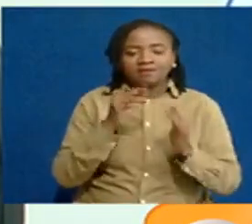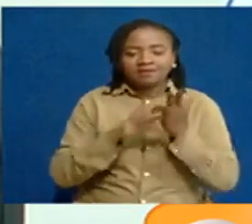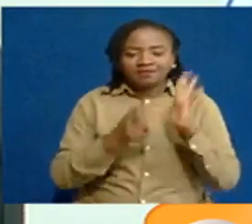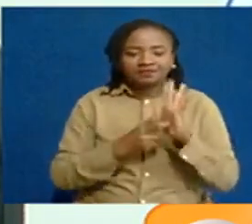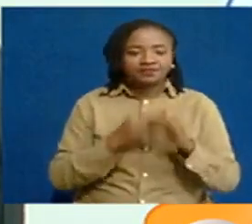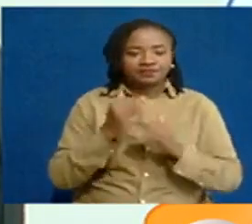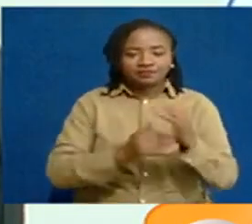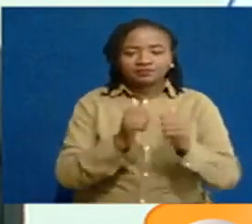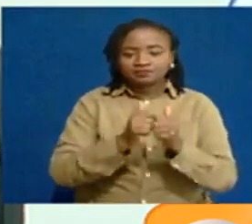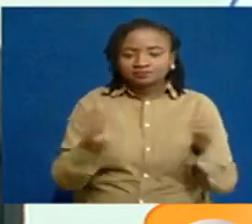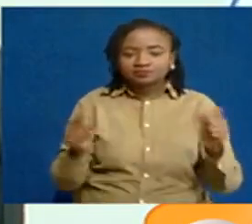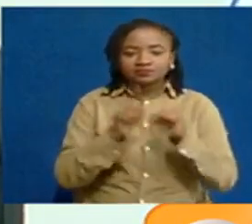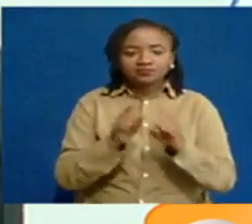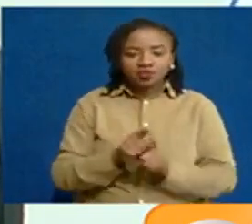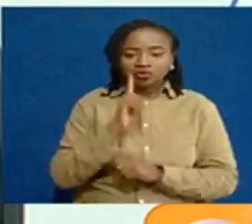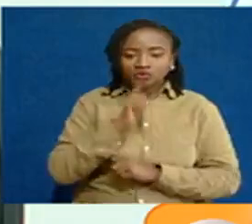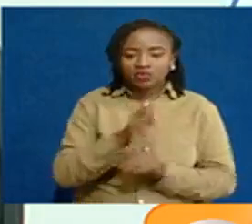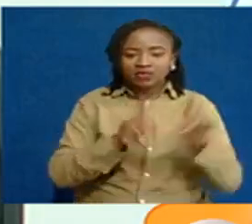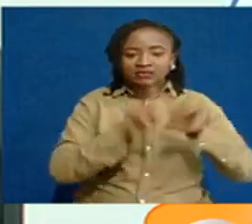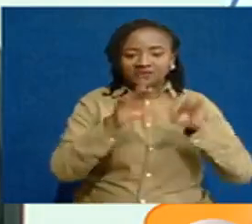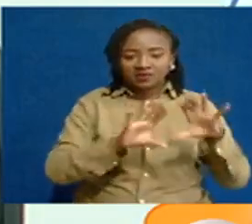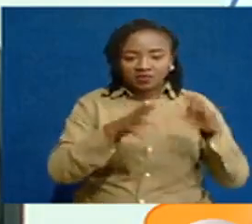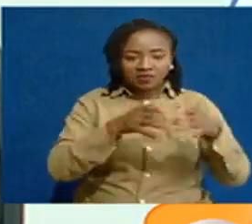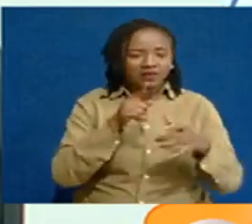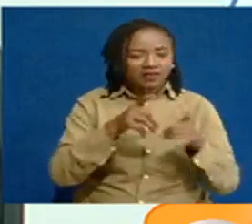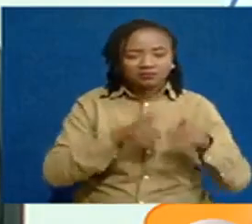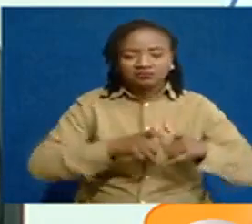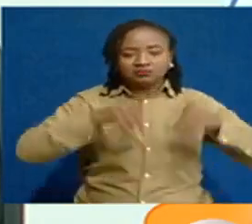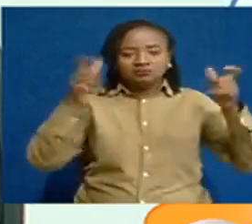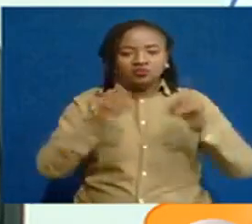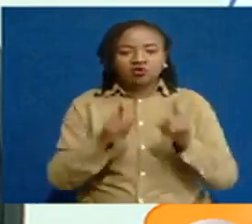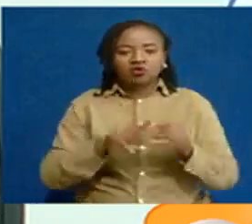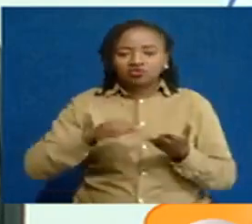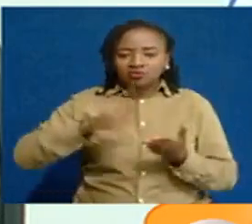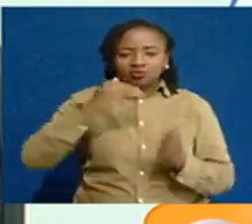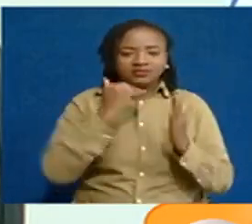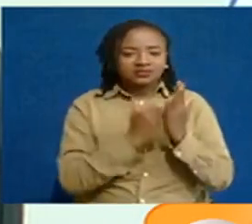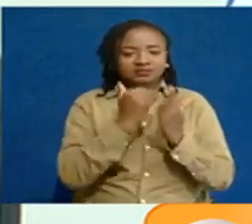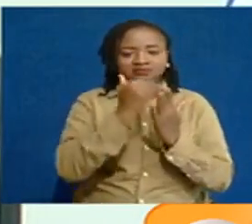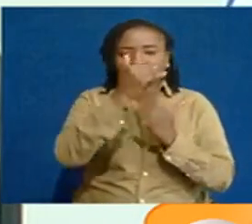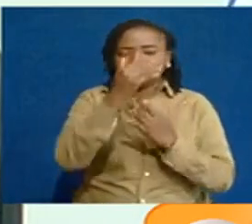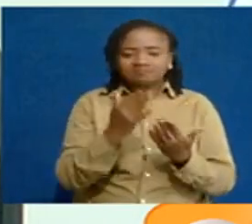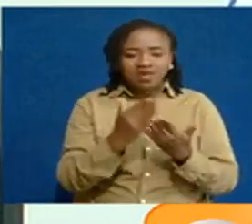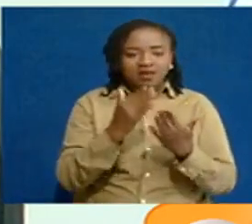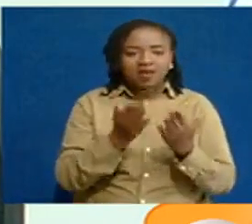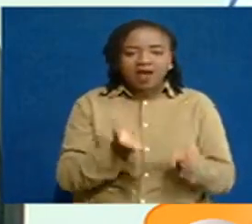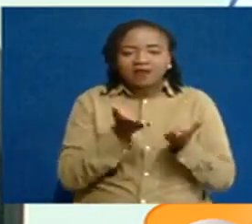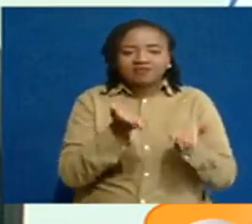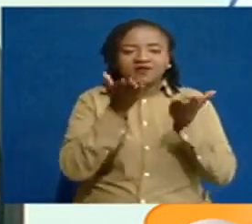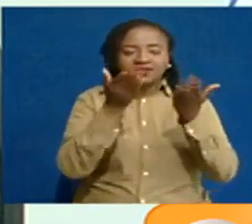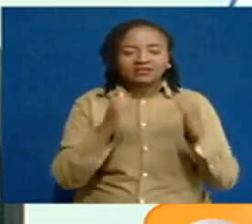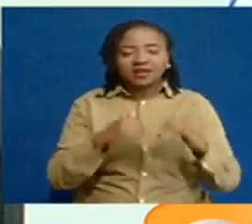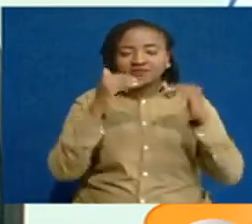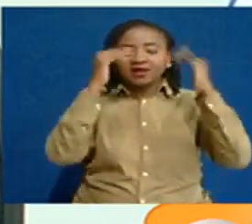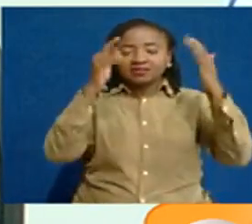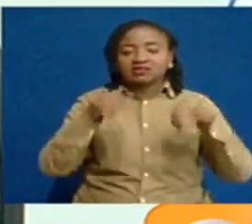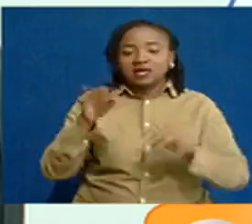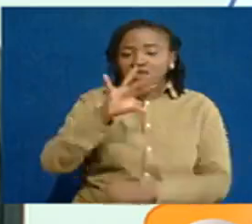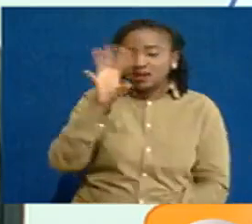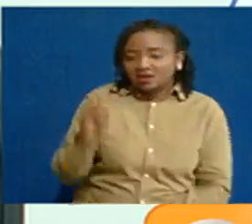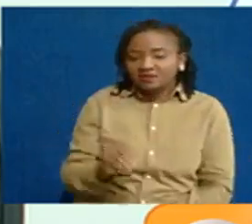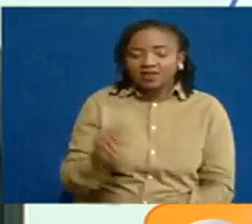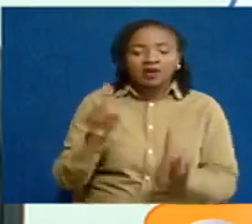PLC is the largest telecommunications company in Kenya and one of the most advanced in East Africa. The Ministry of Health highlighted